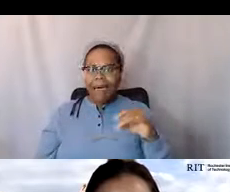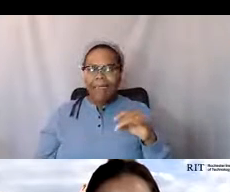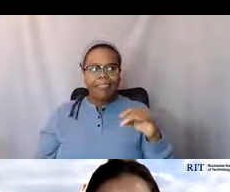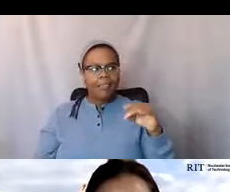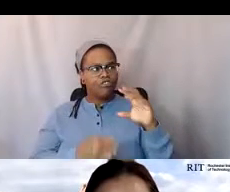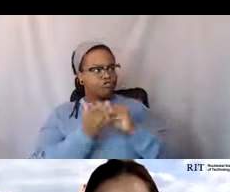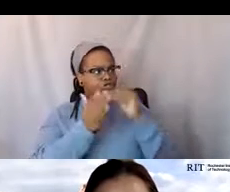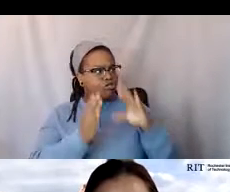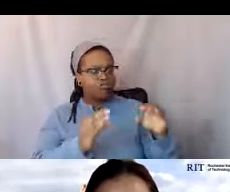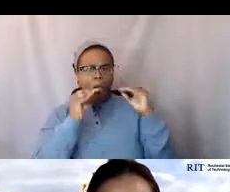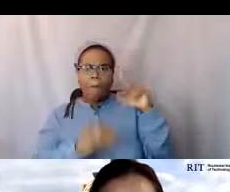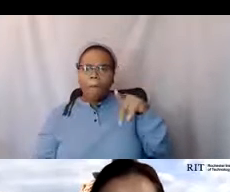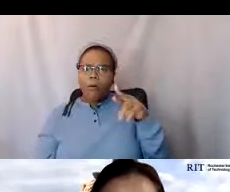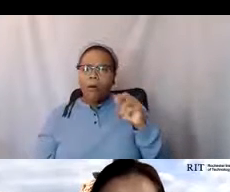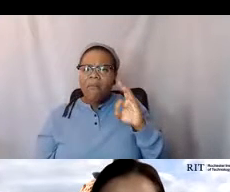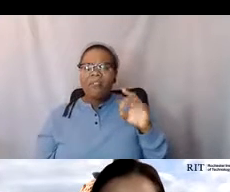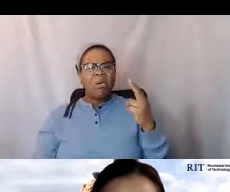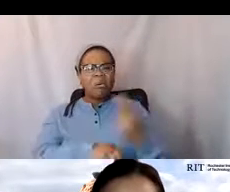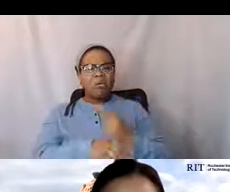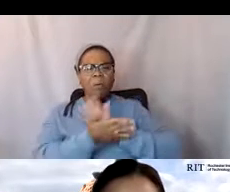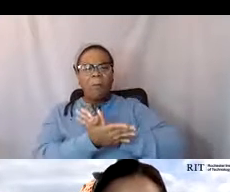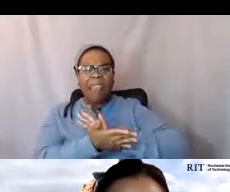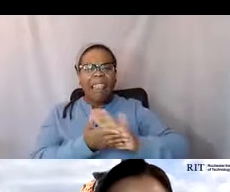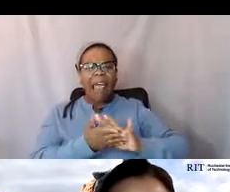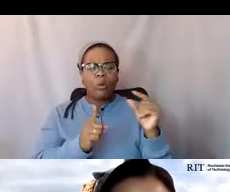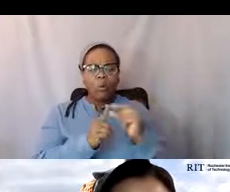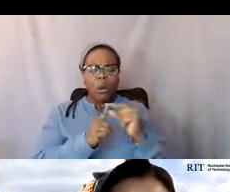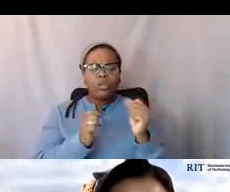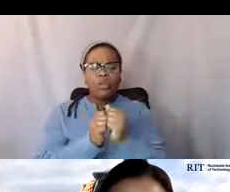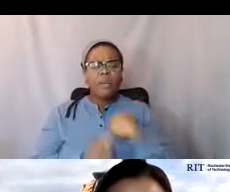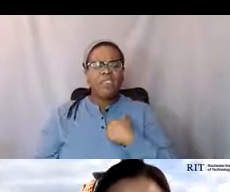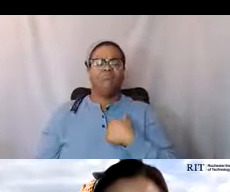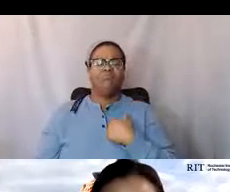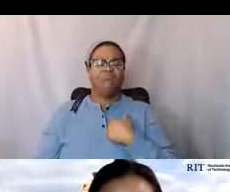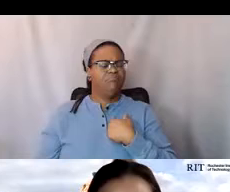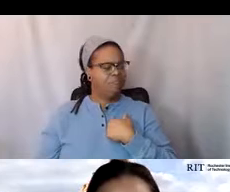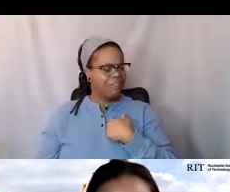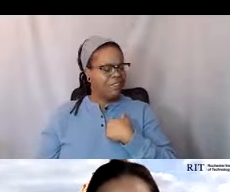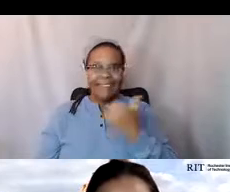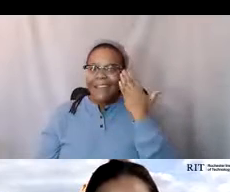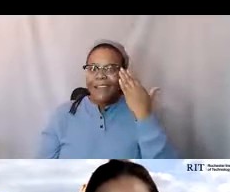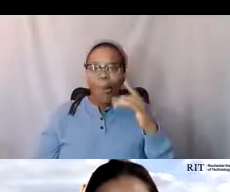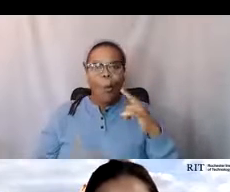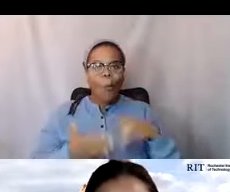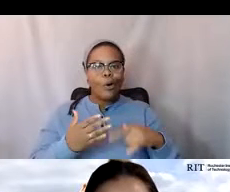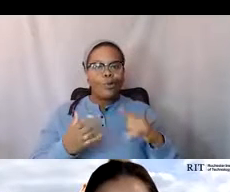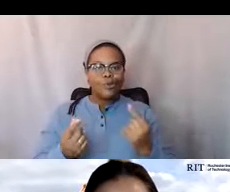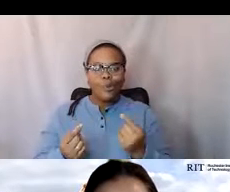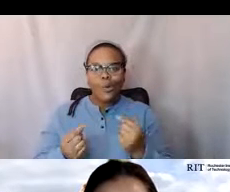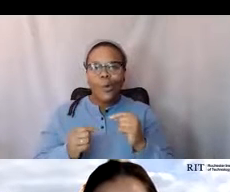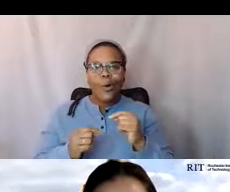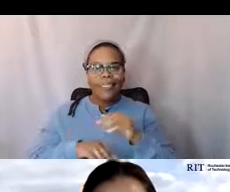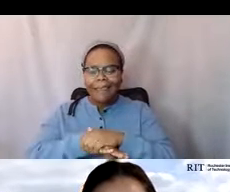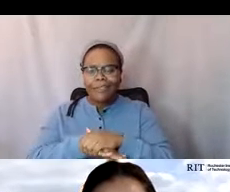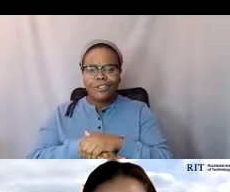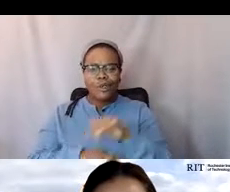they used these very polite words with me, and they didn't know what to do with the word you in English. So to make it